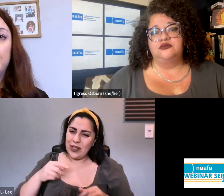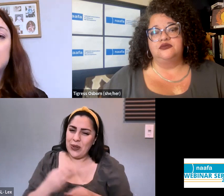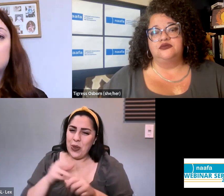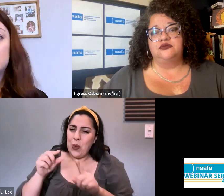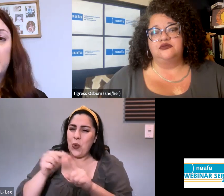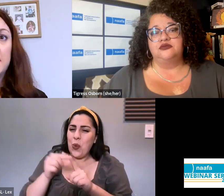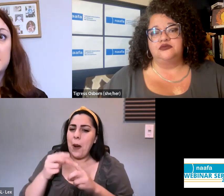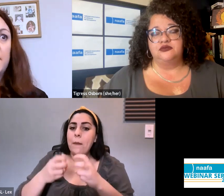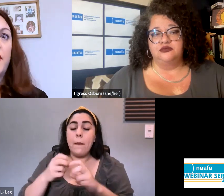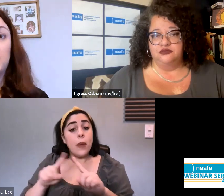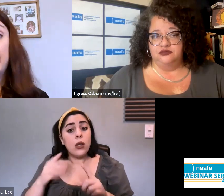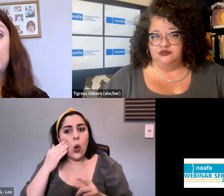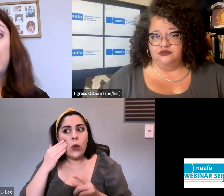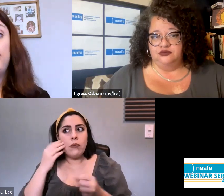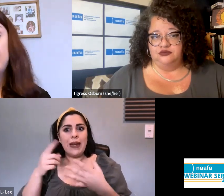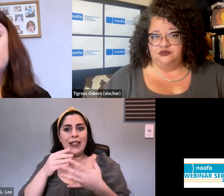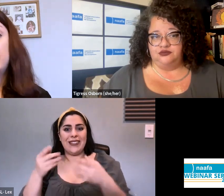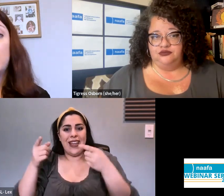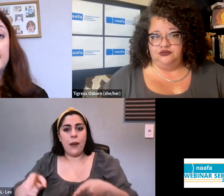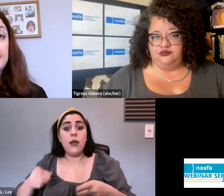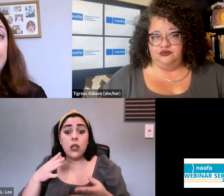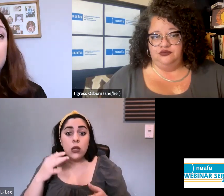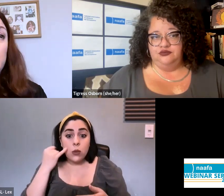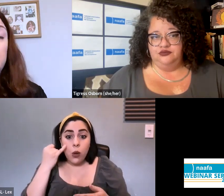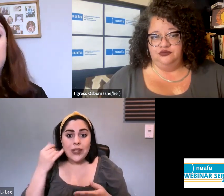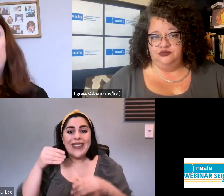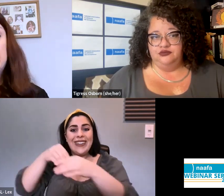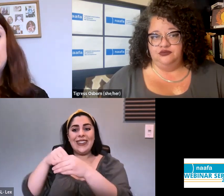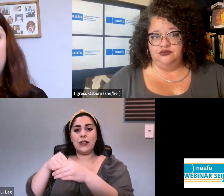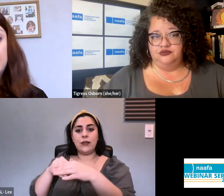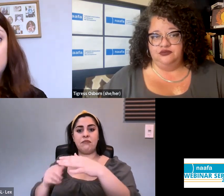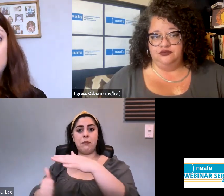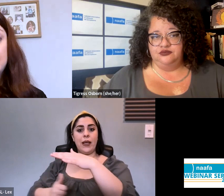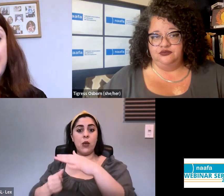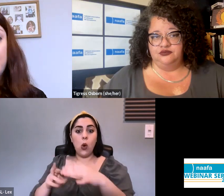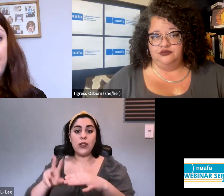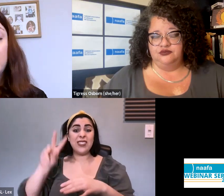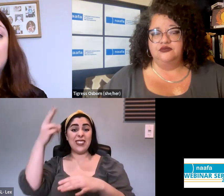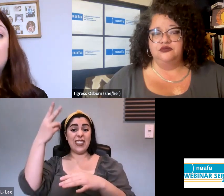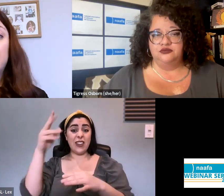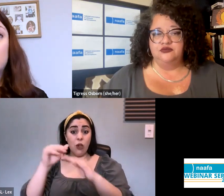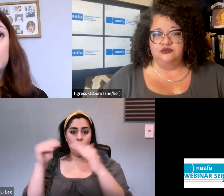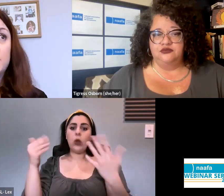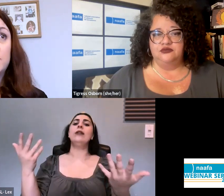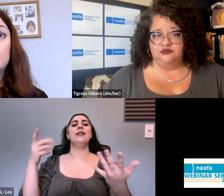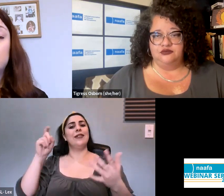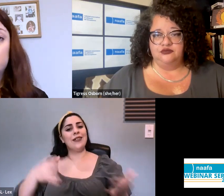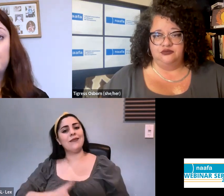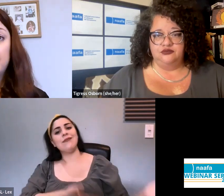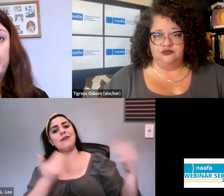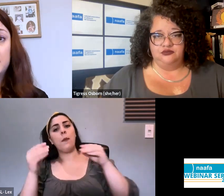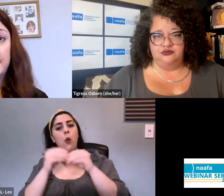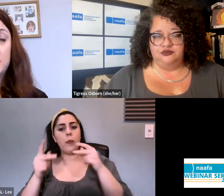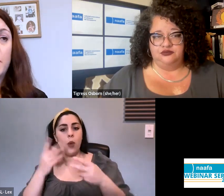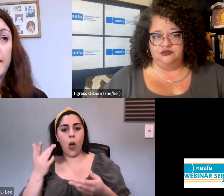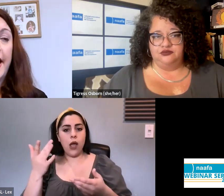could happen just because if they're in a basement or on a second floor, we may need to have additional staff there in order to